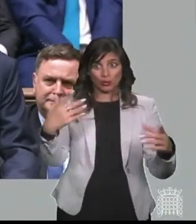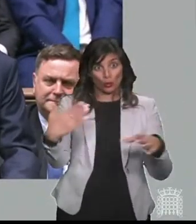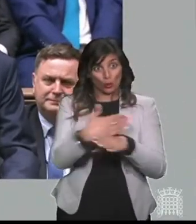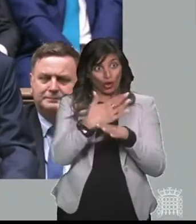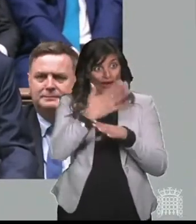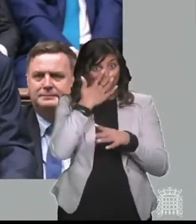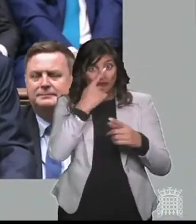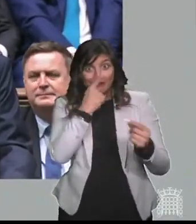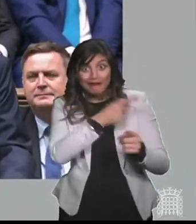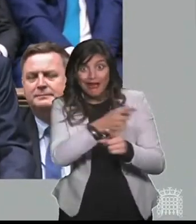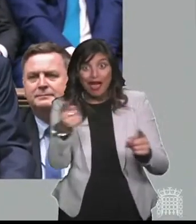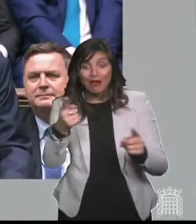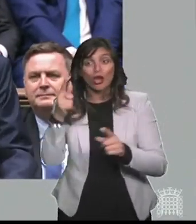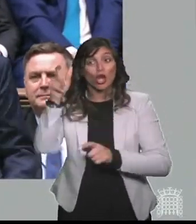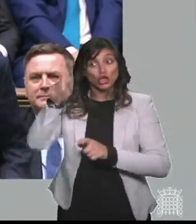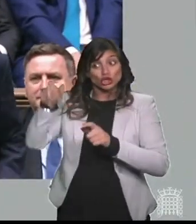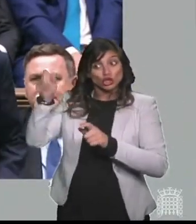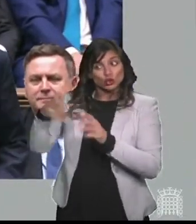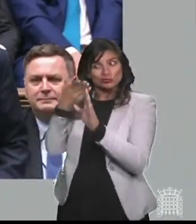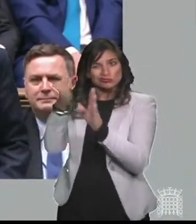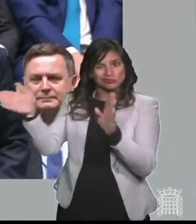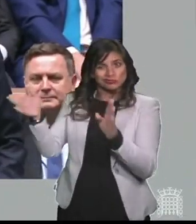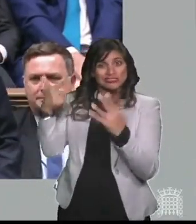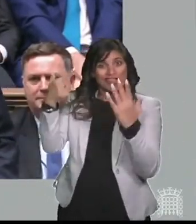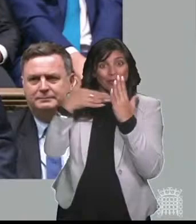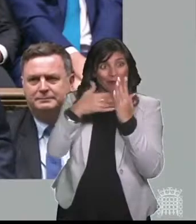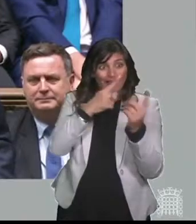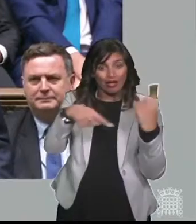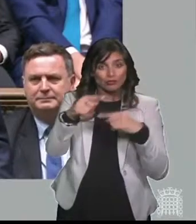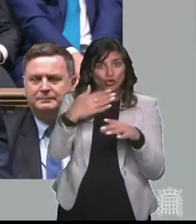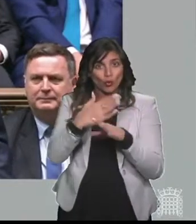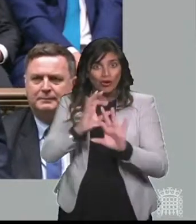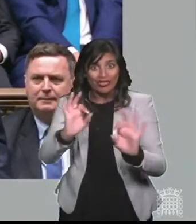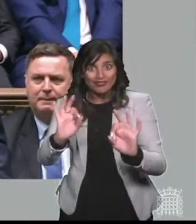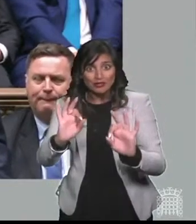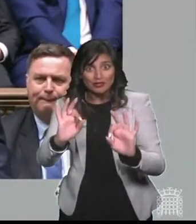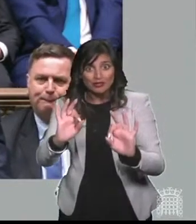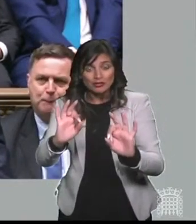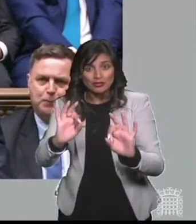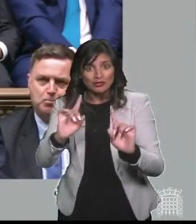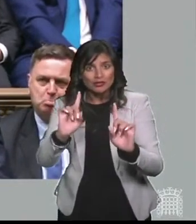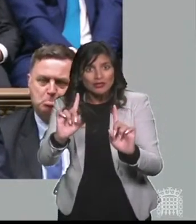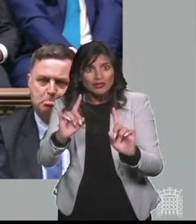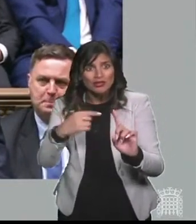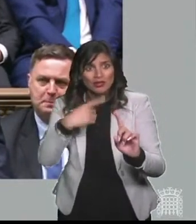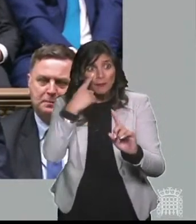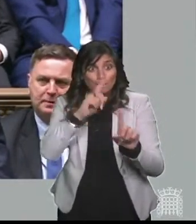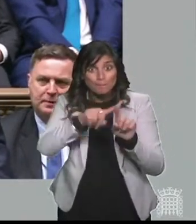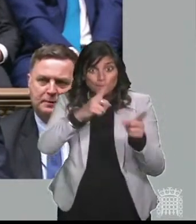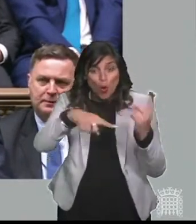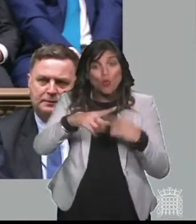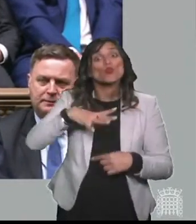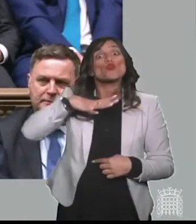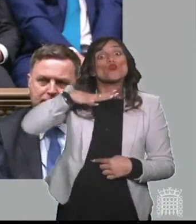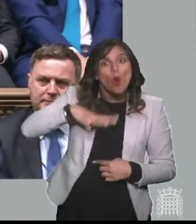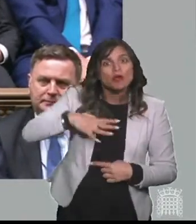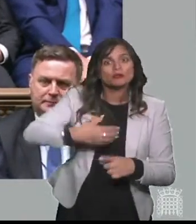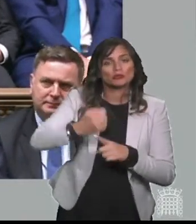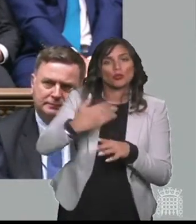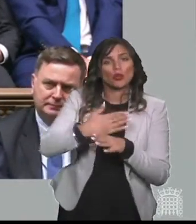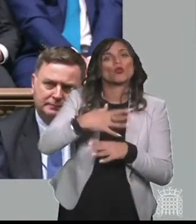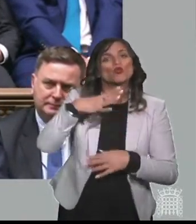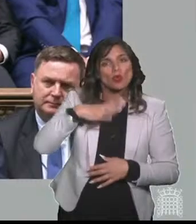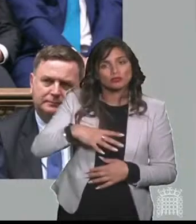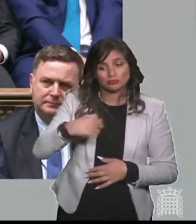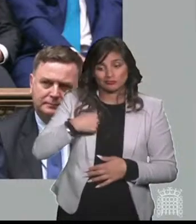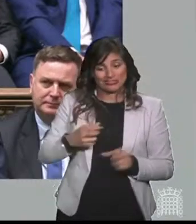working, despite 1 million vacancies in the economy. Many can and want to work, but our system makes